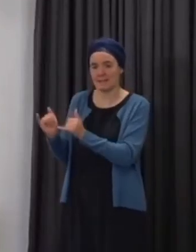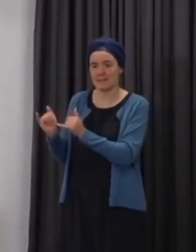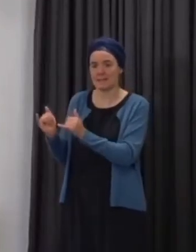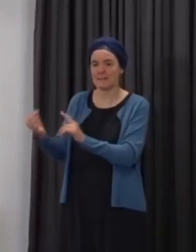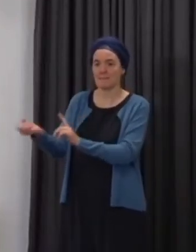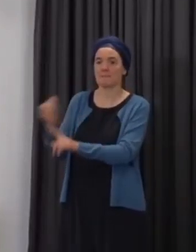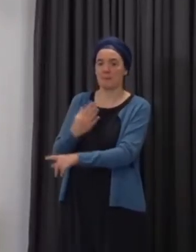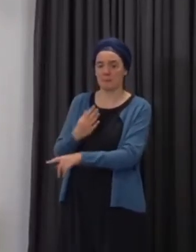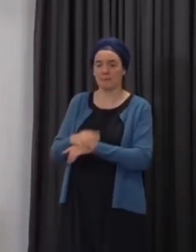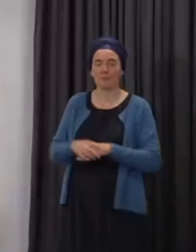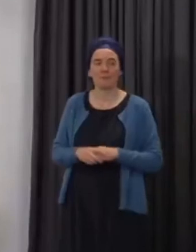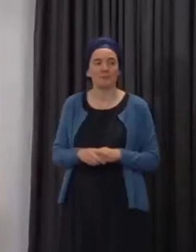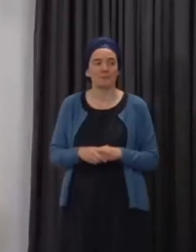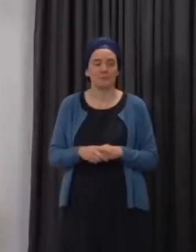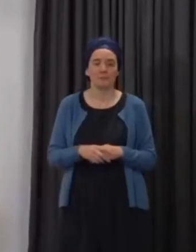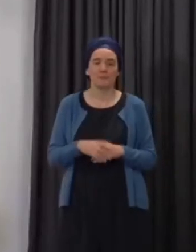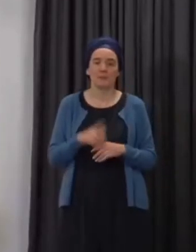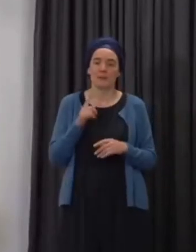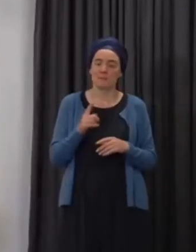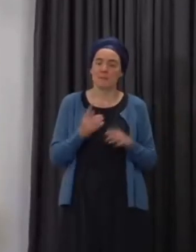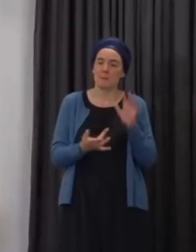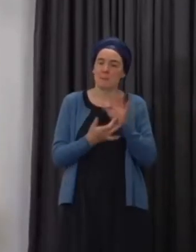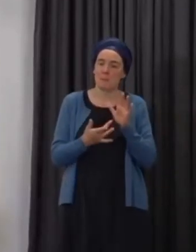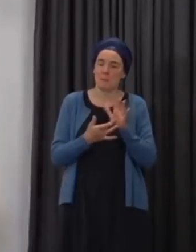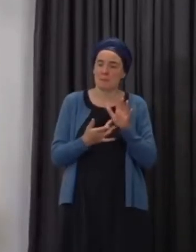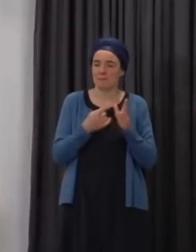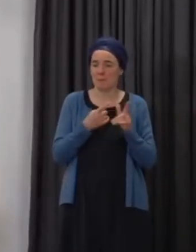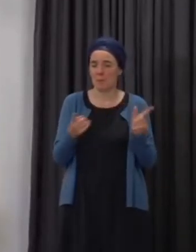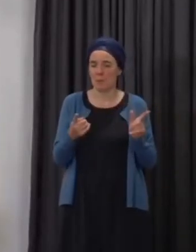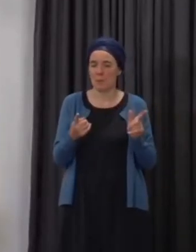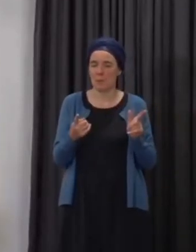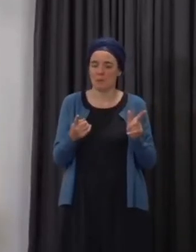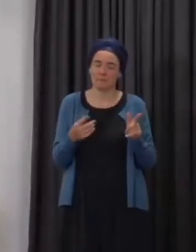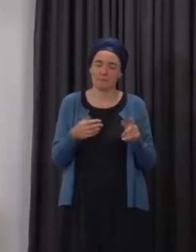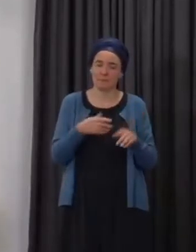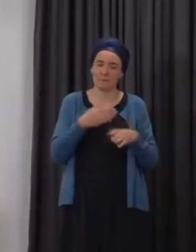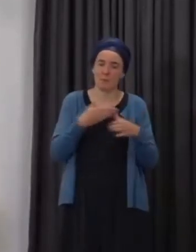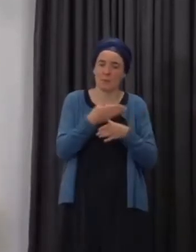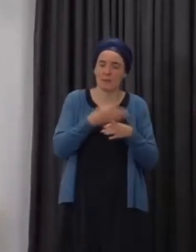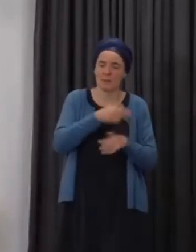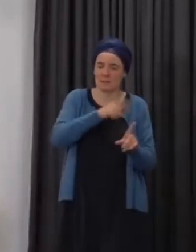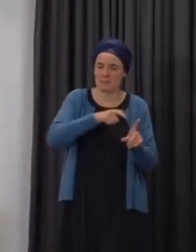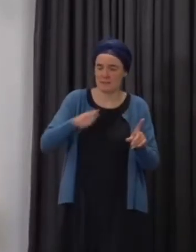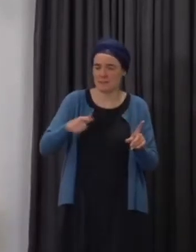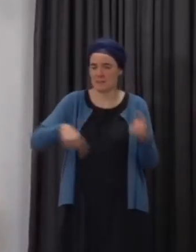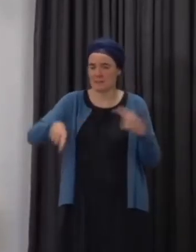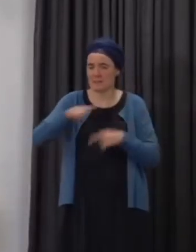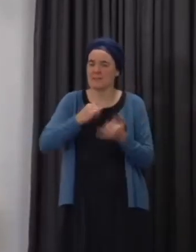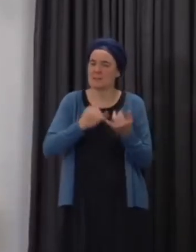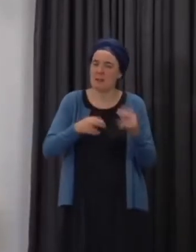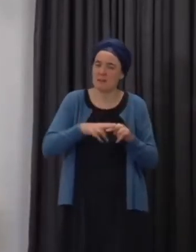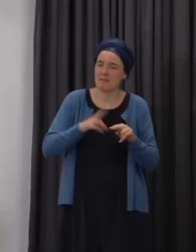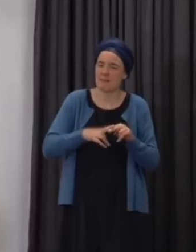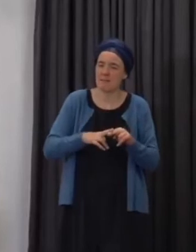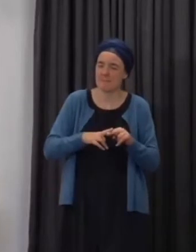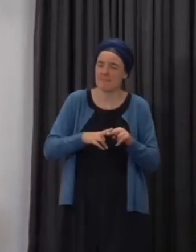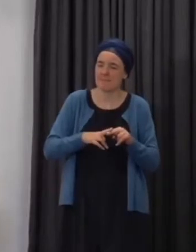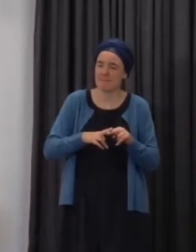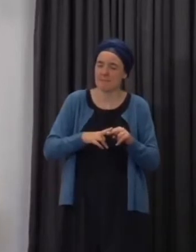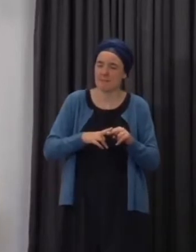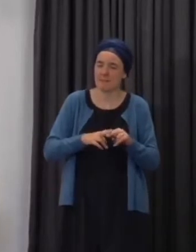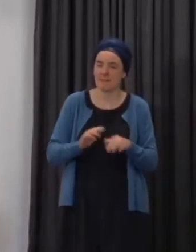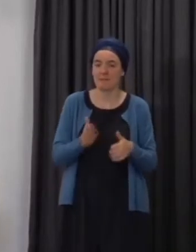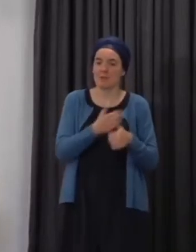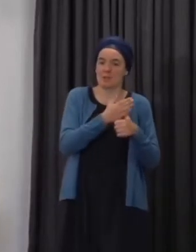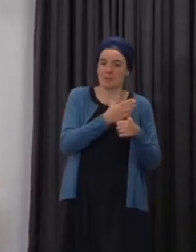crucially for critical workers with the other testing infrastructure we have here in Wales. And I think the second